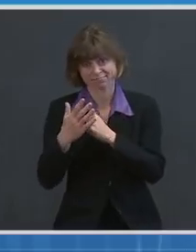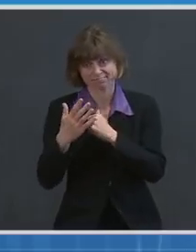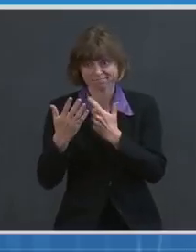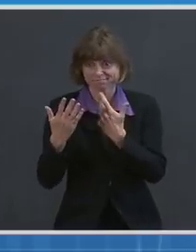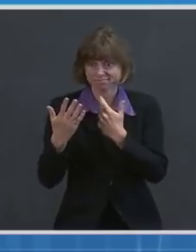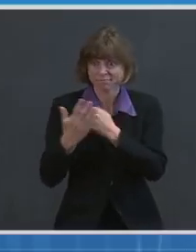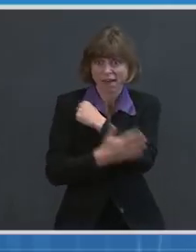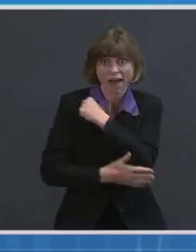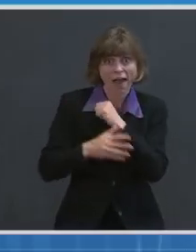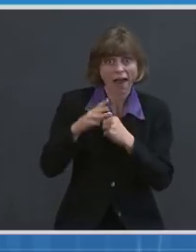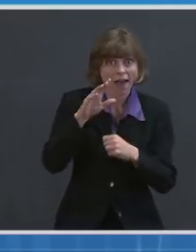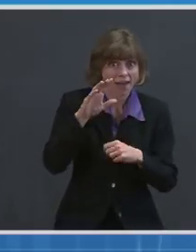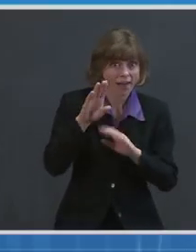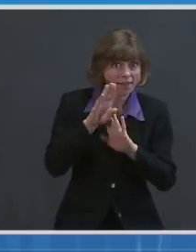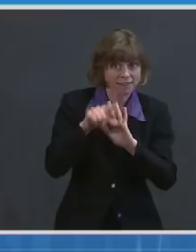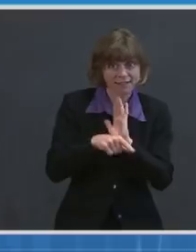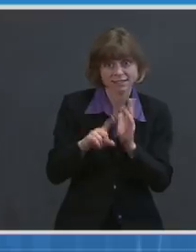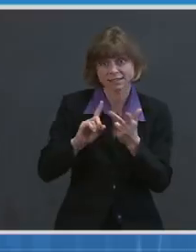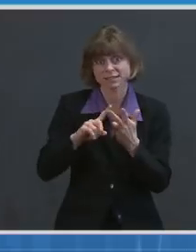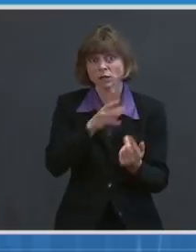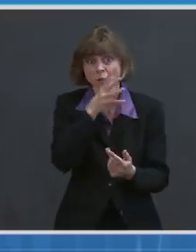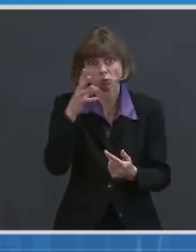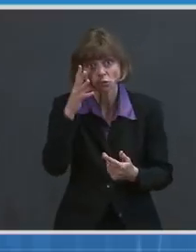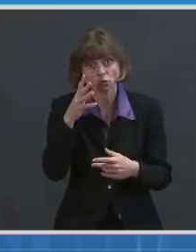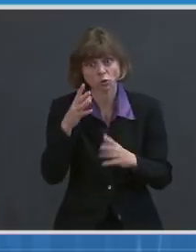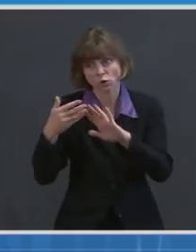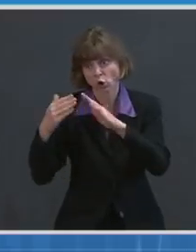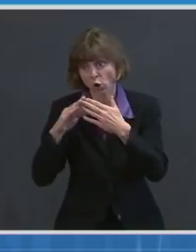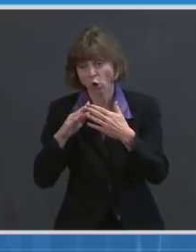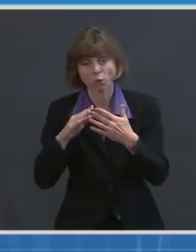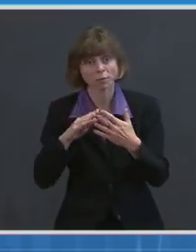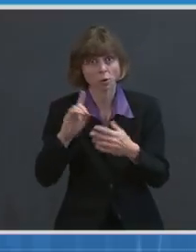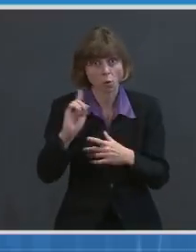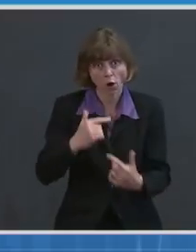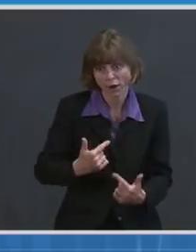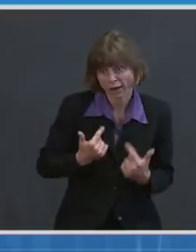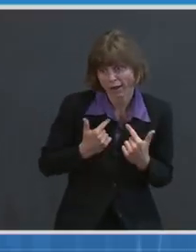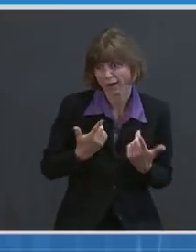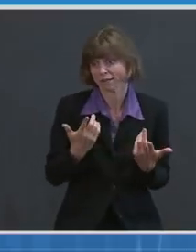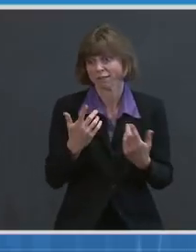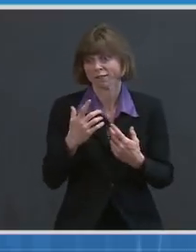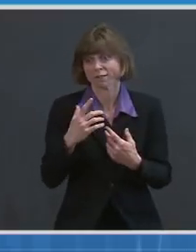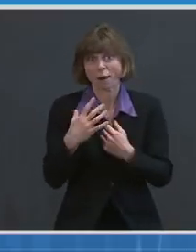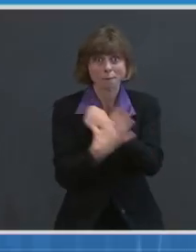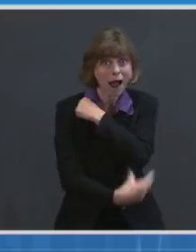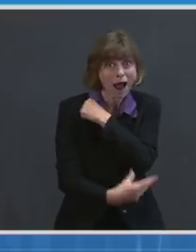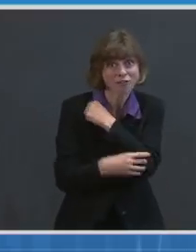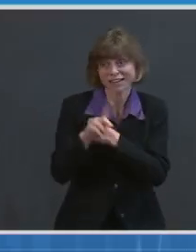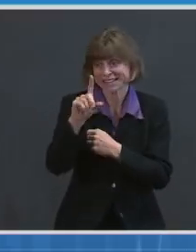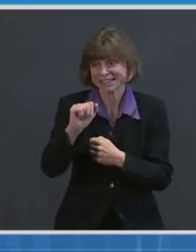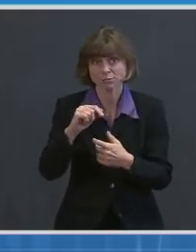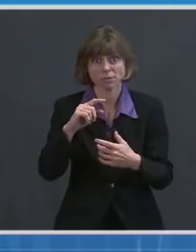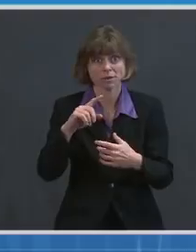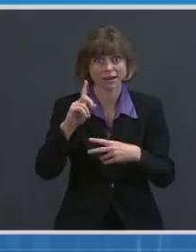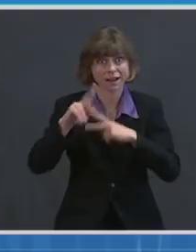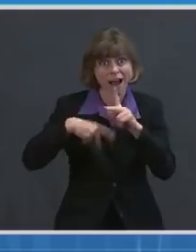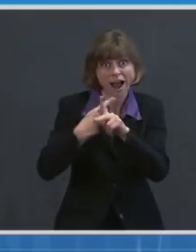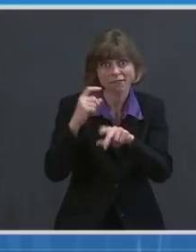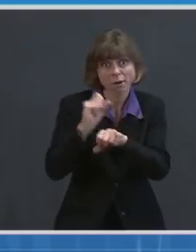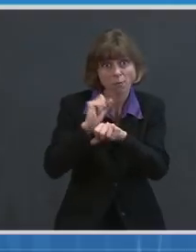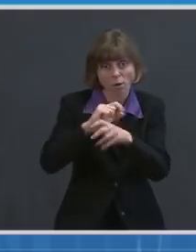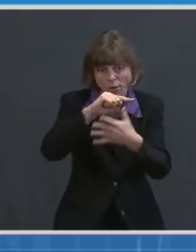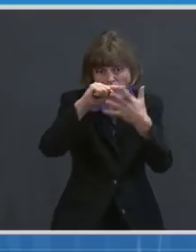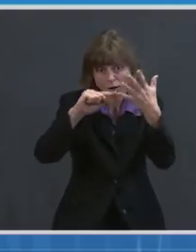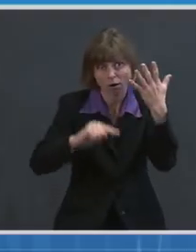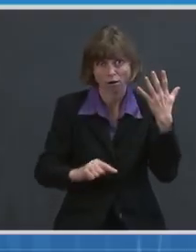geography, poverty, disability, living situation, and type of employment, they all are exerting tremendous